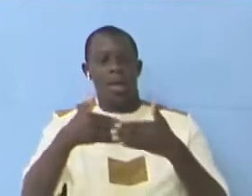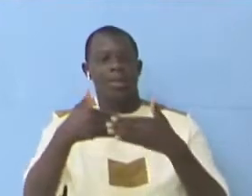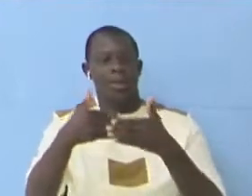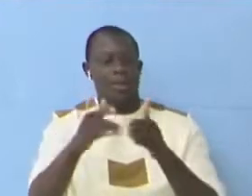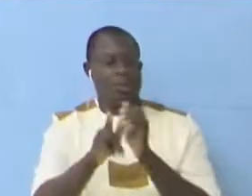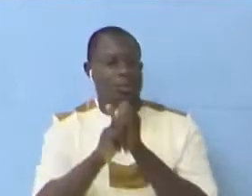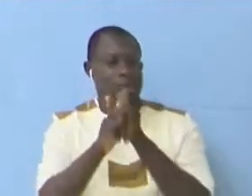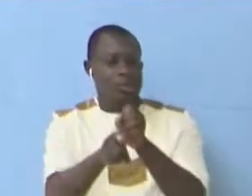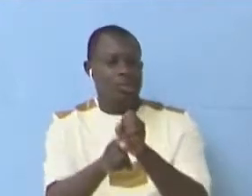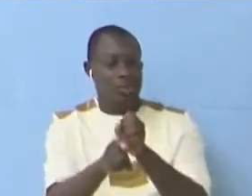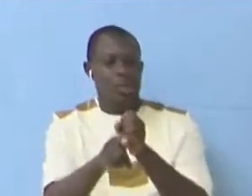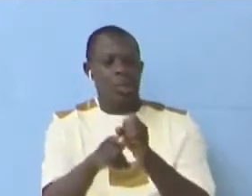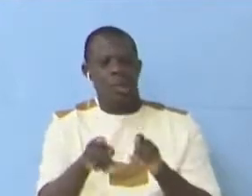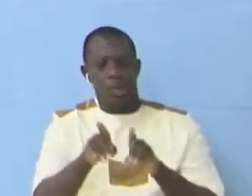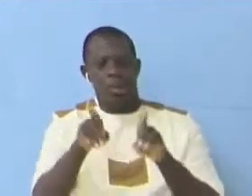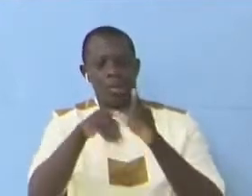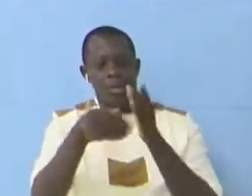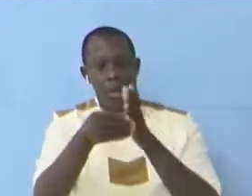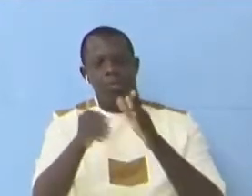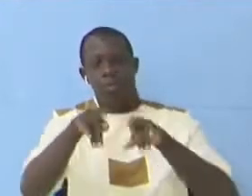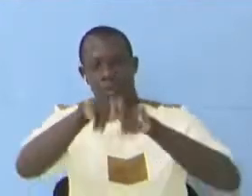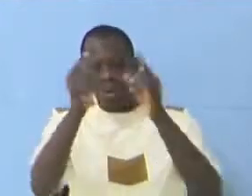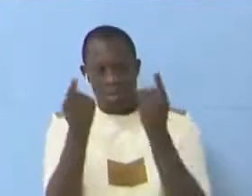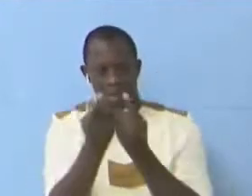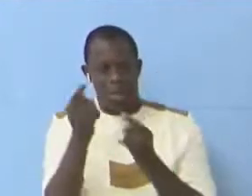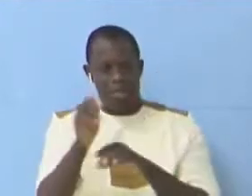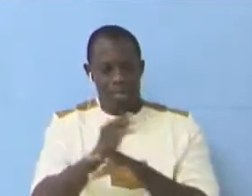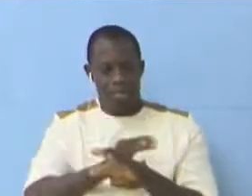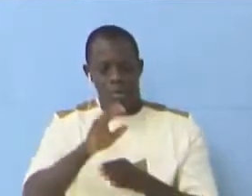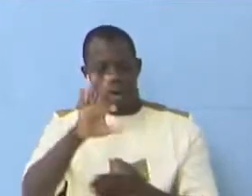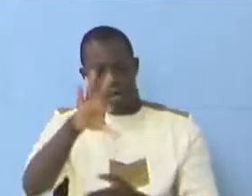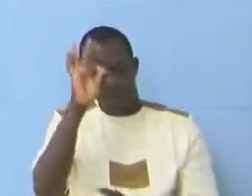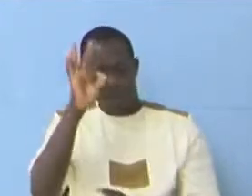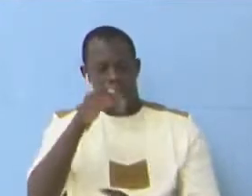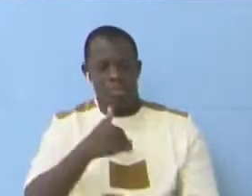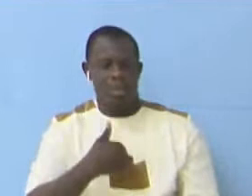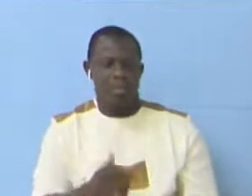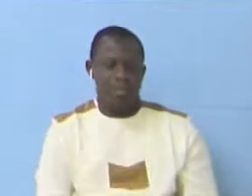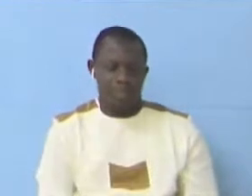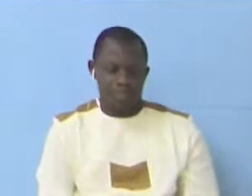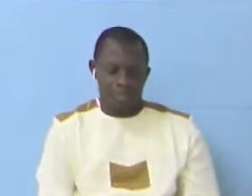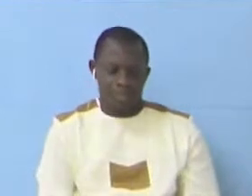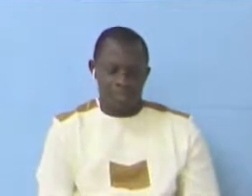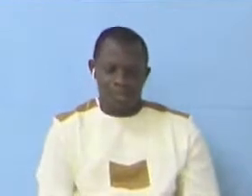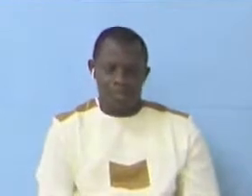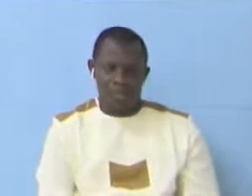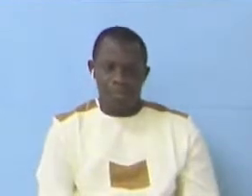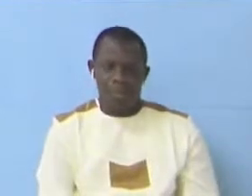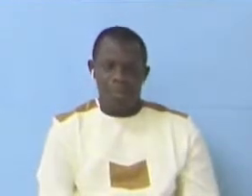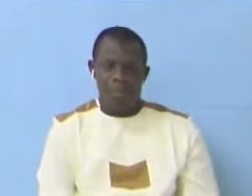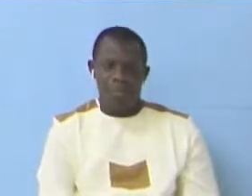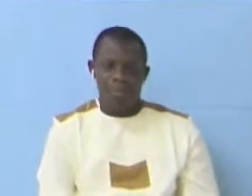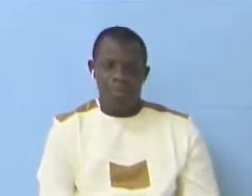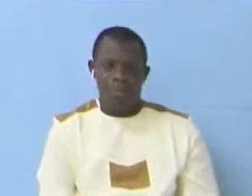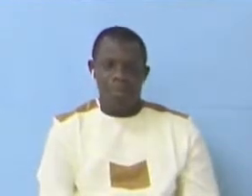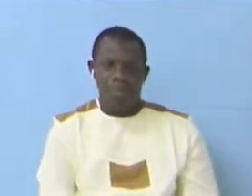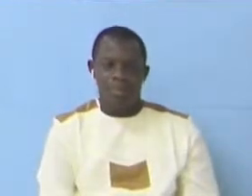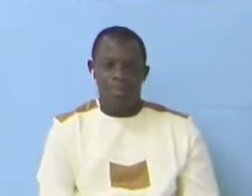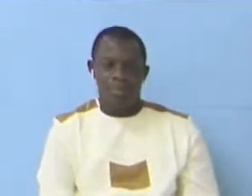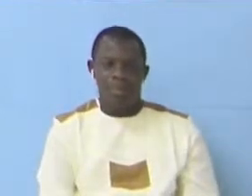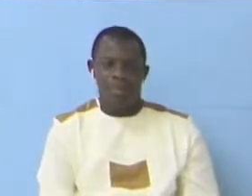general. Ci diiram ñaari at rek nag ñu daldi ma fal nag def ma koo xam ne ni maa yaxantu ci ma xamaam ki topp